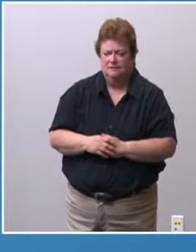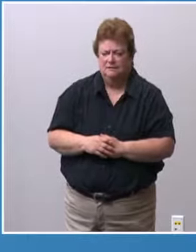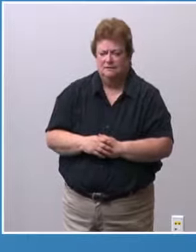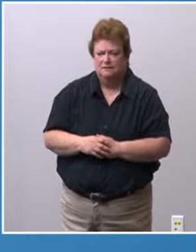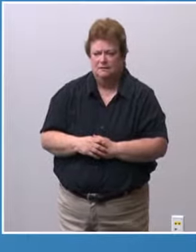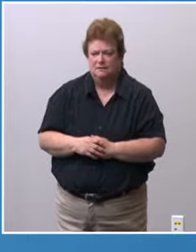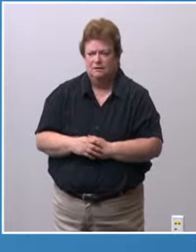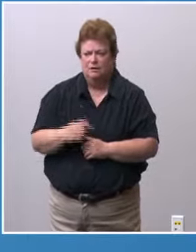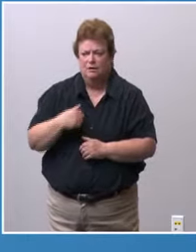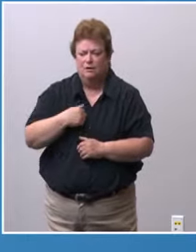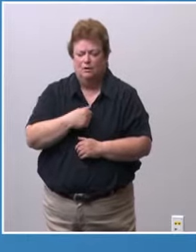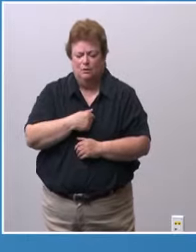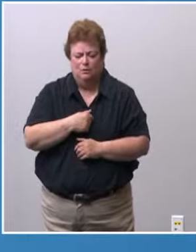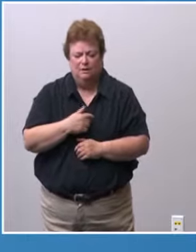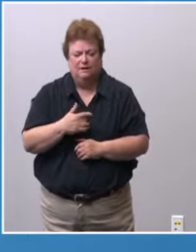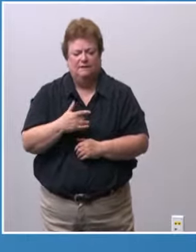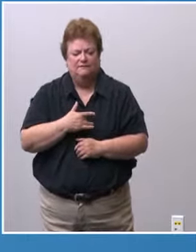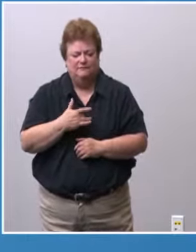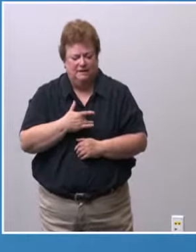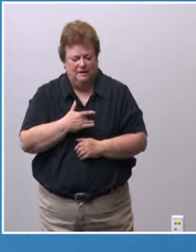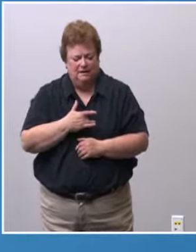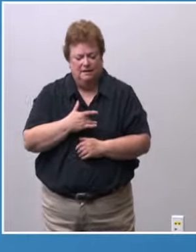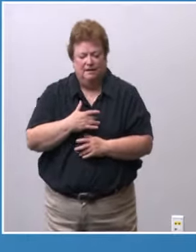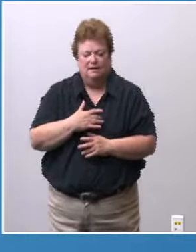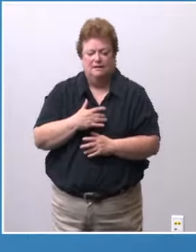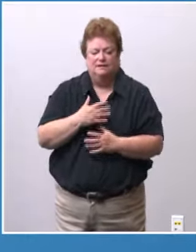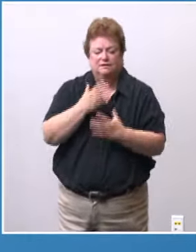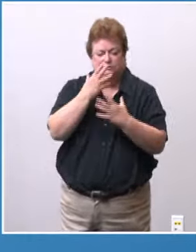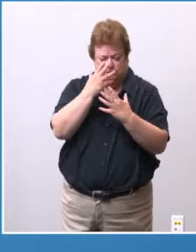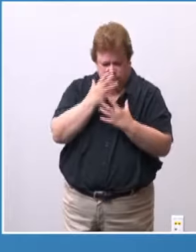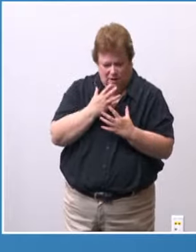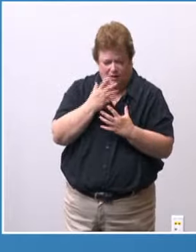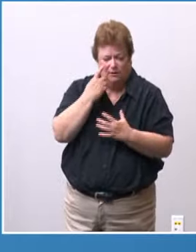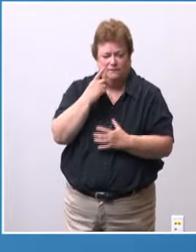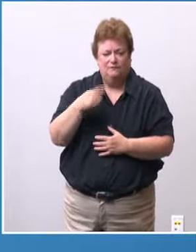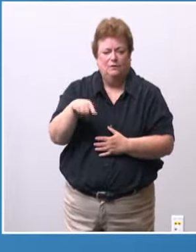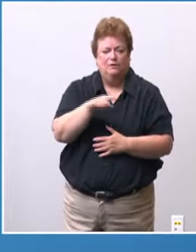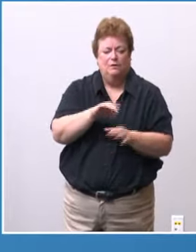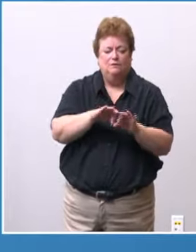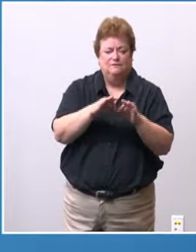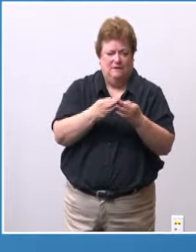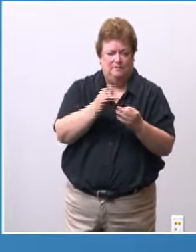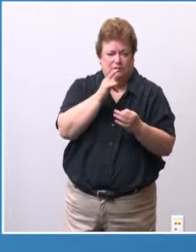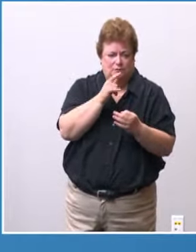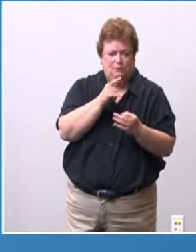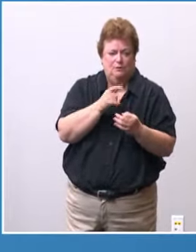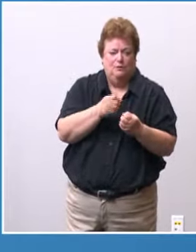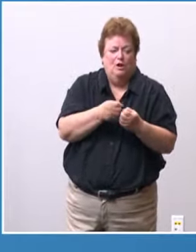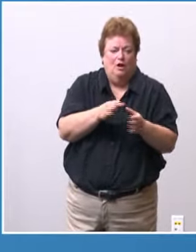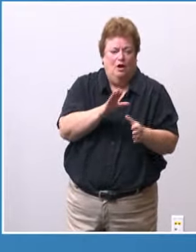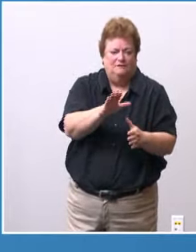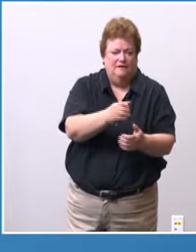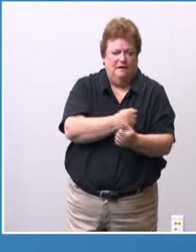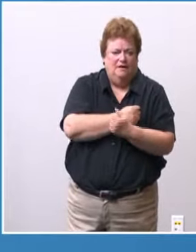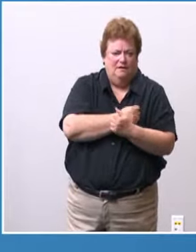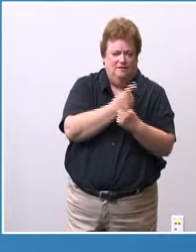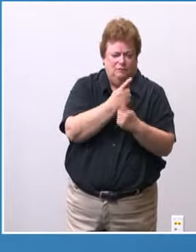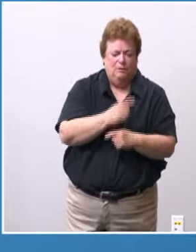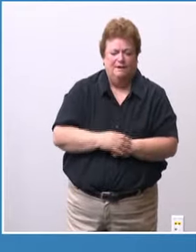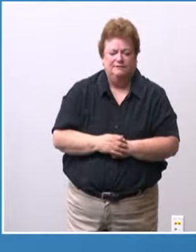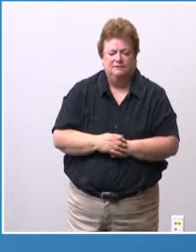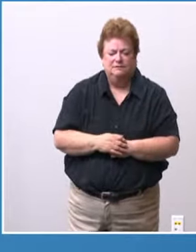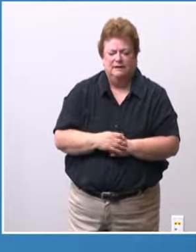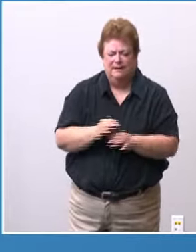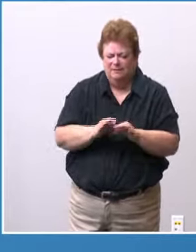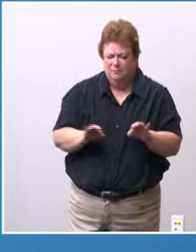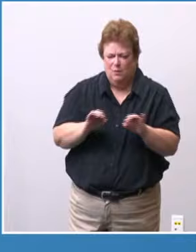We feel great sorrow for those family members who lost their loved ones. I think it's really important to